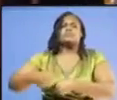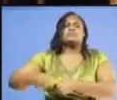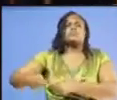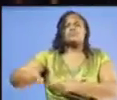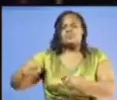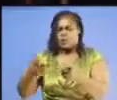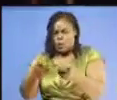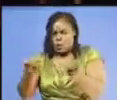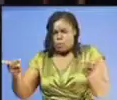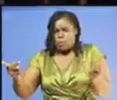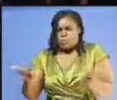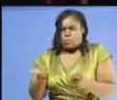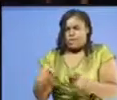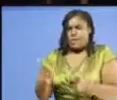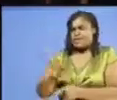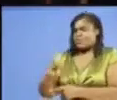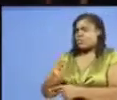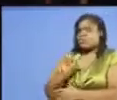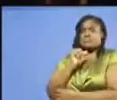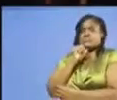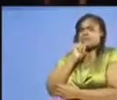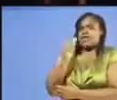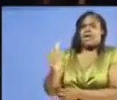to go.